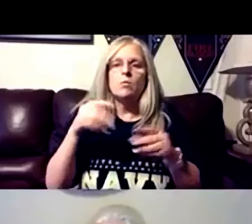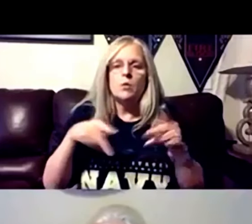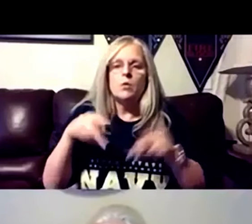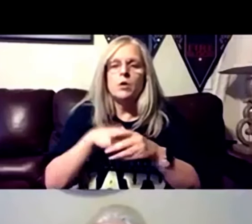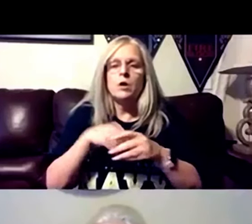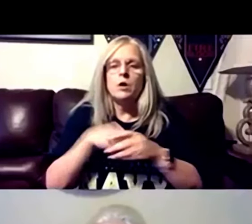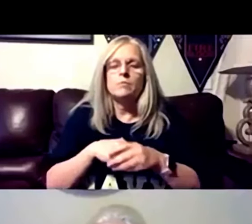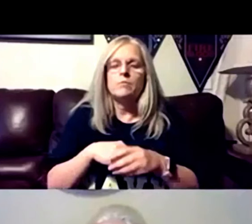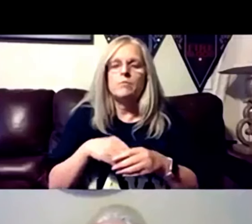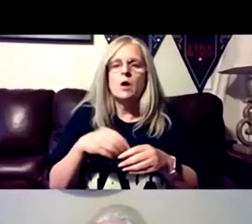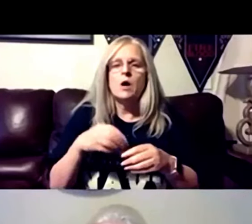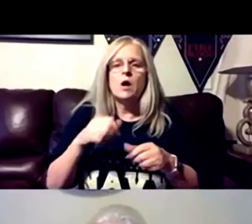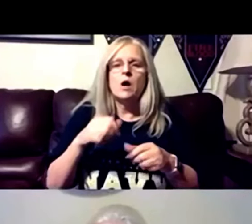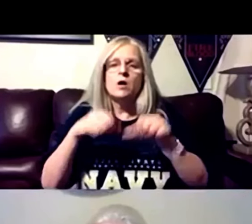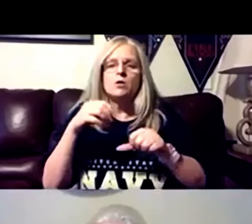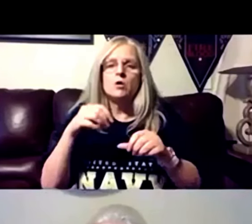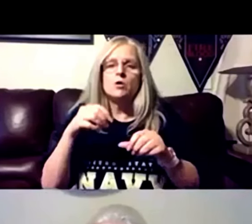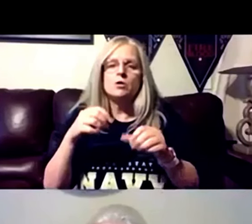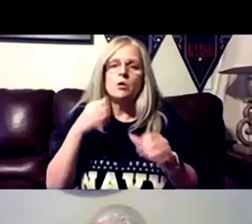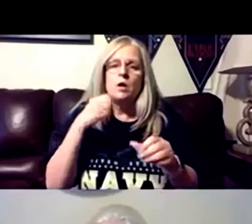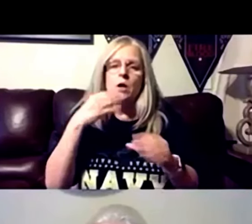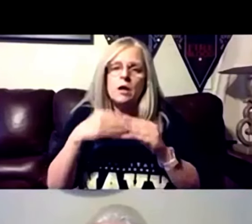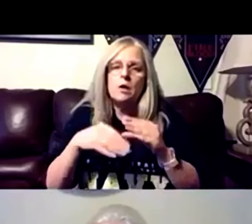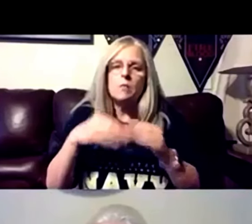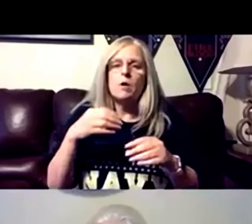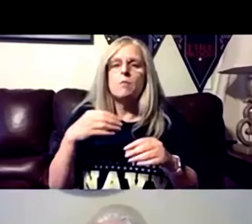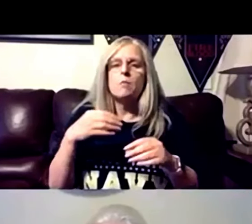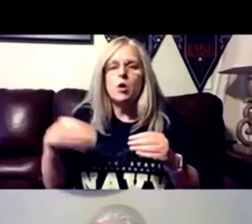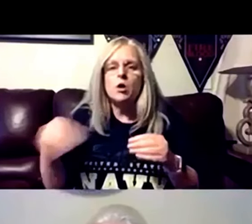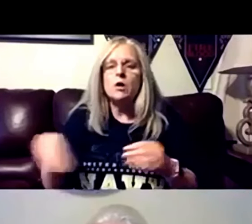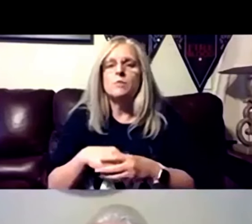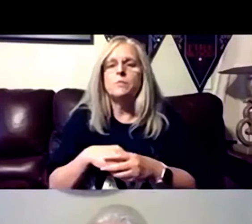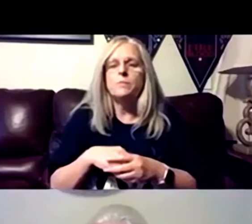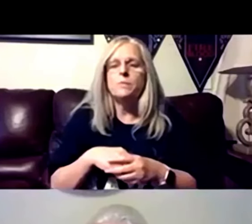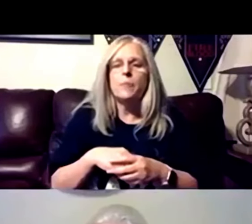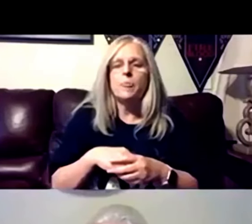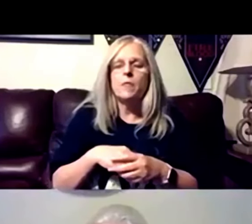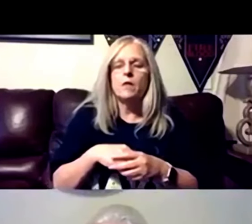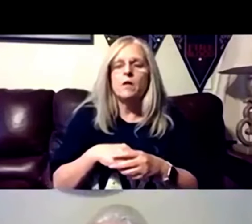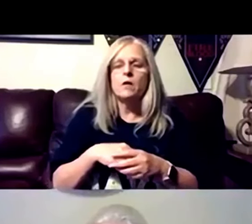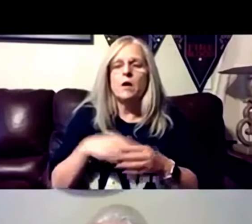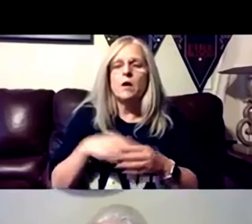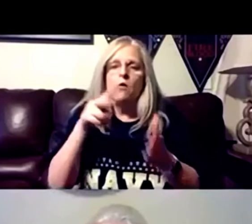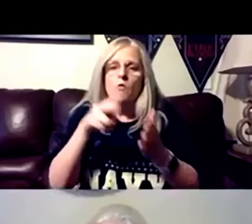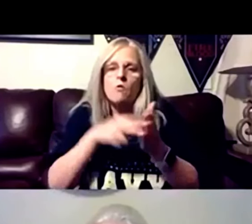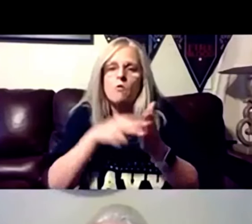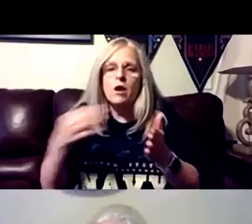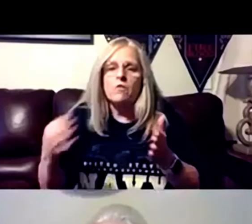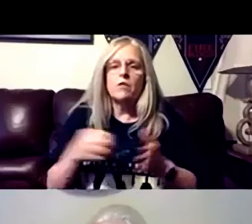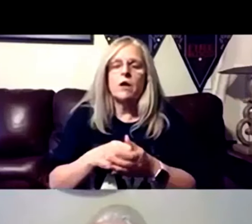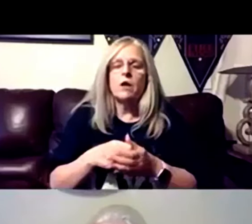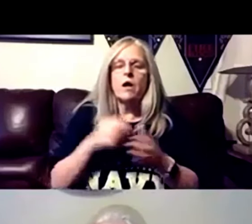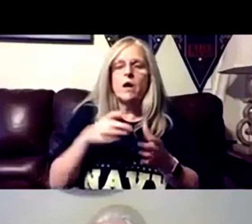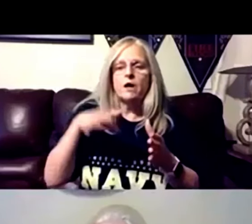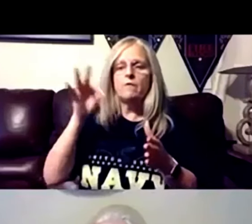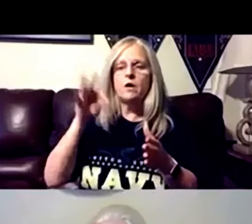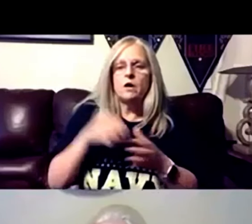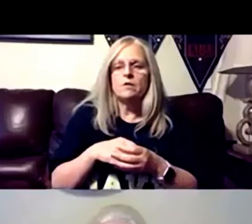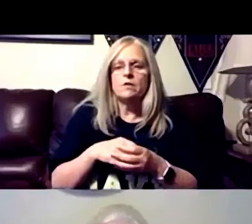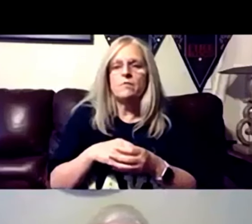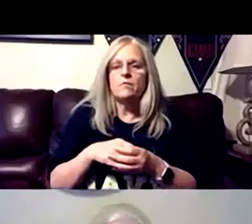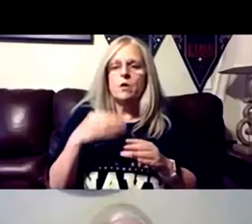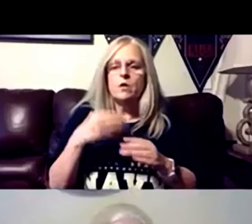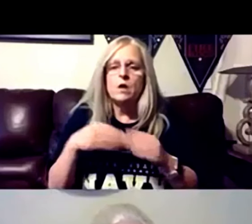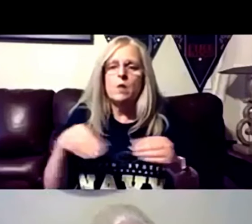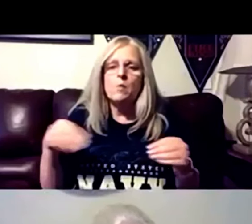email marketing. You know, I love to read. So I read like every single thing I can find on email